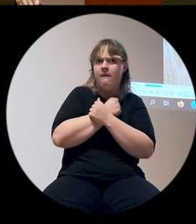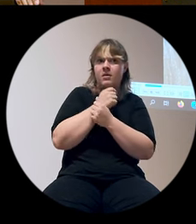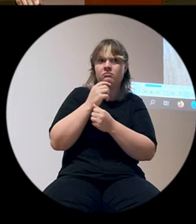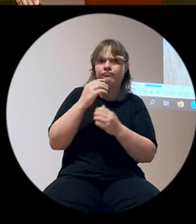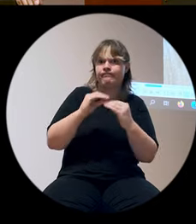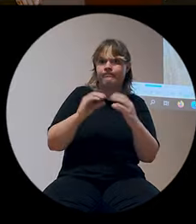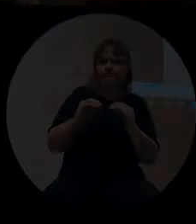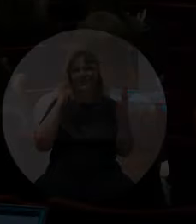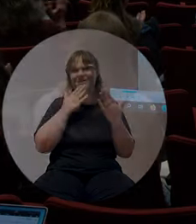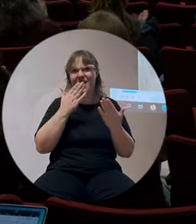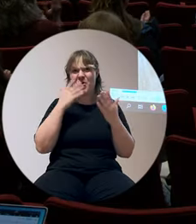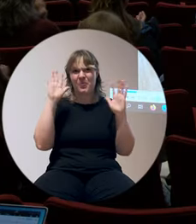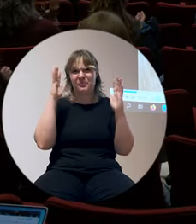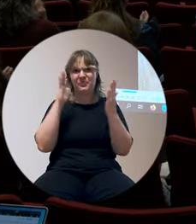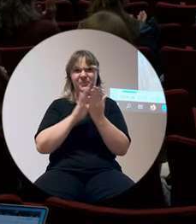Ganeshchish, thank you.